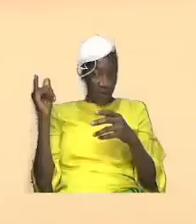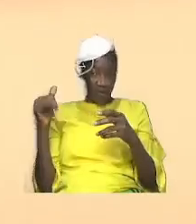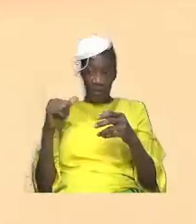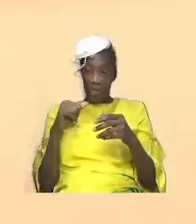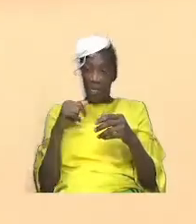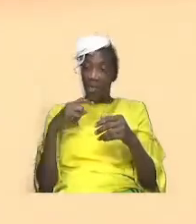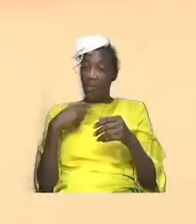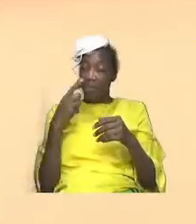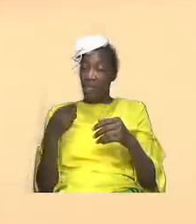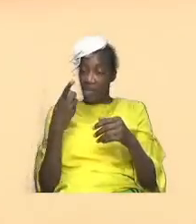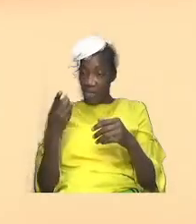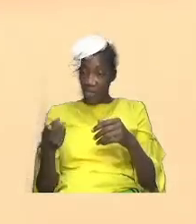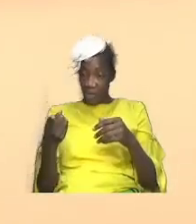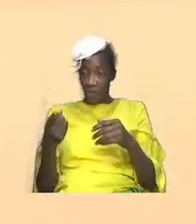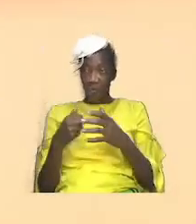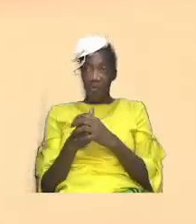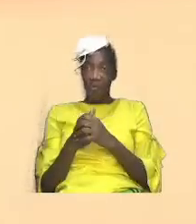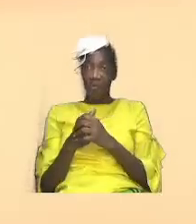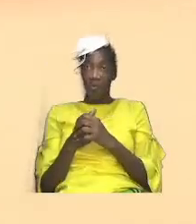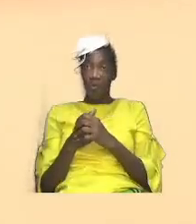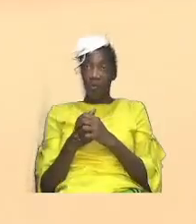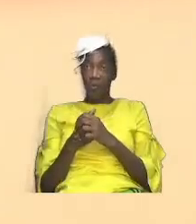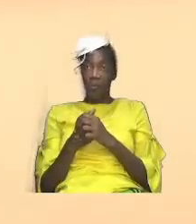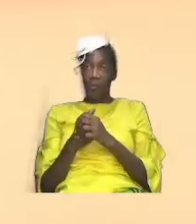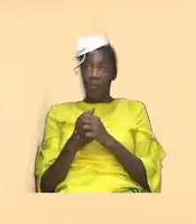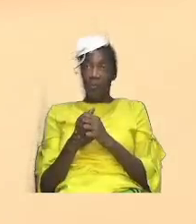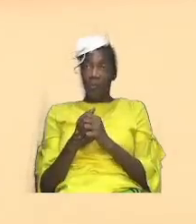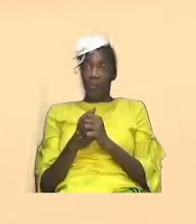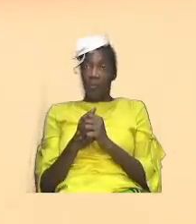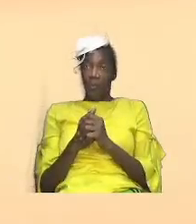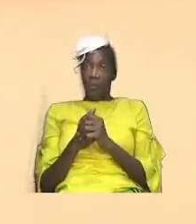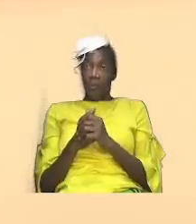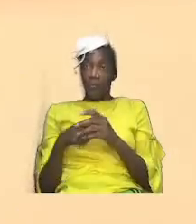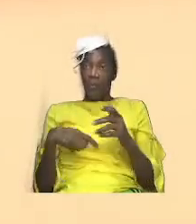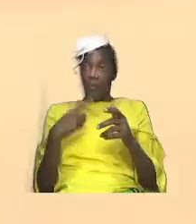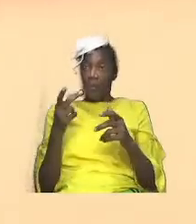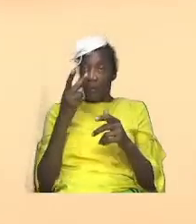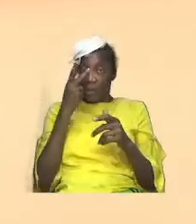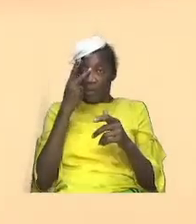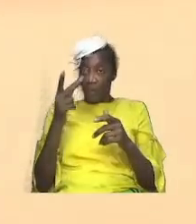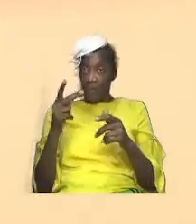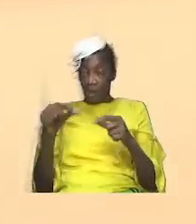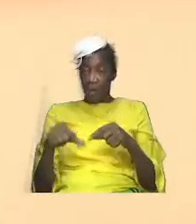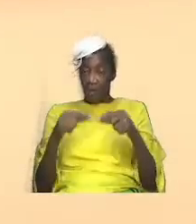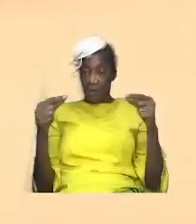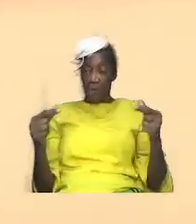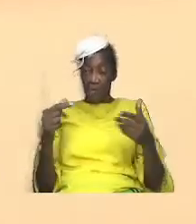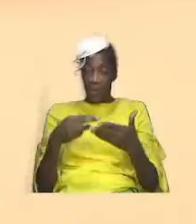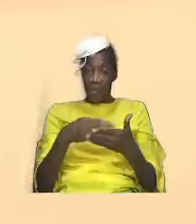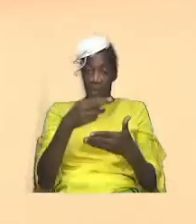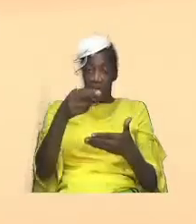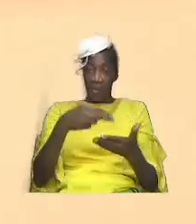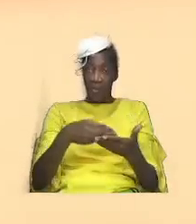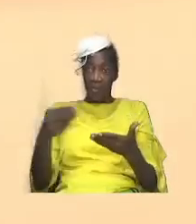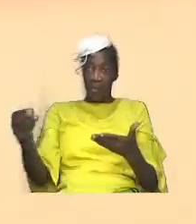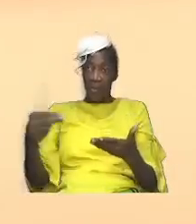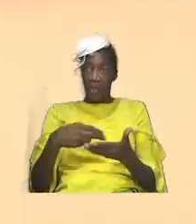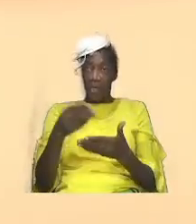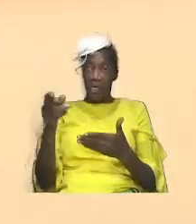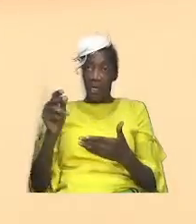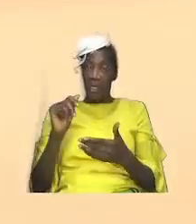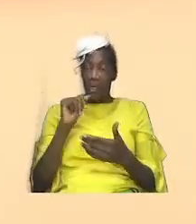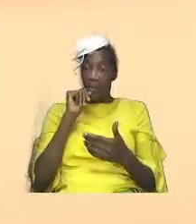am telling us as it is. We're going to be looking for great rewards, and we are going to